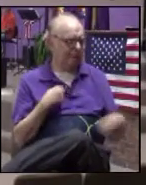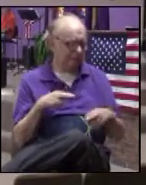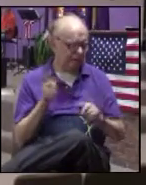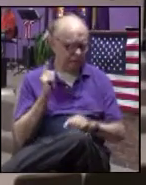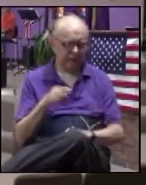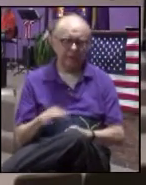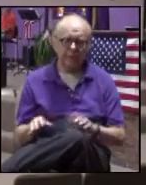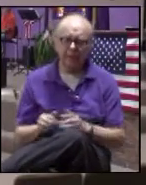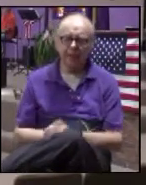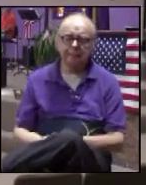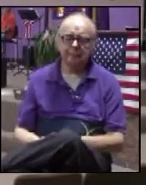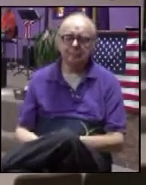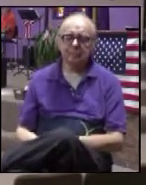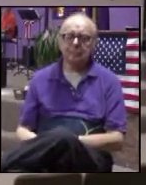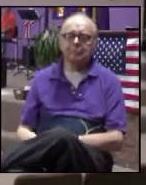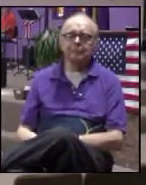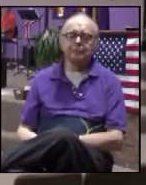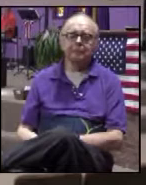you to do this.